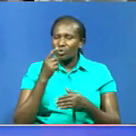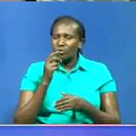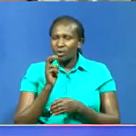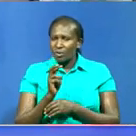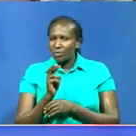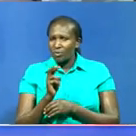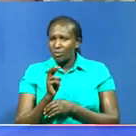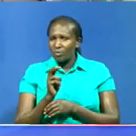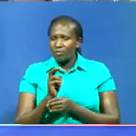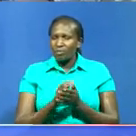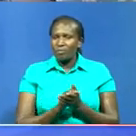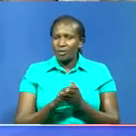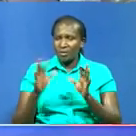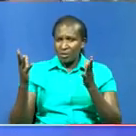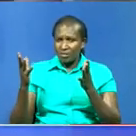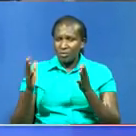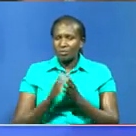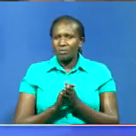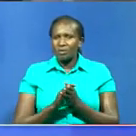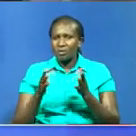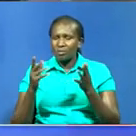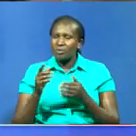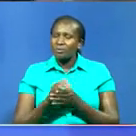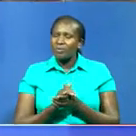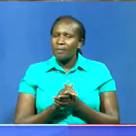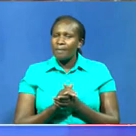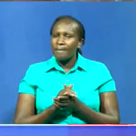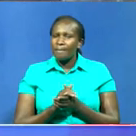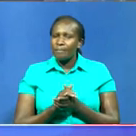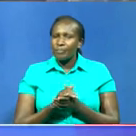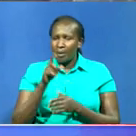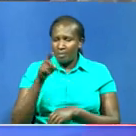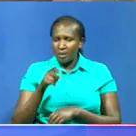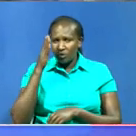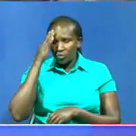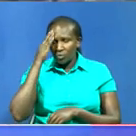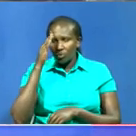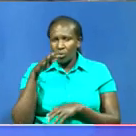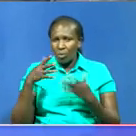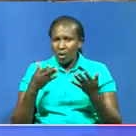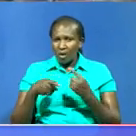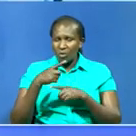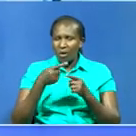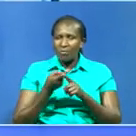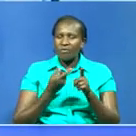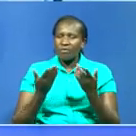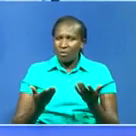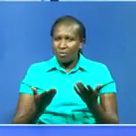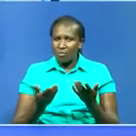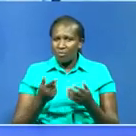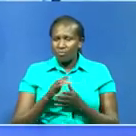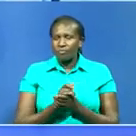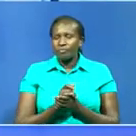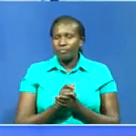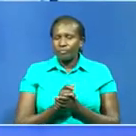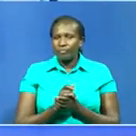people. And lastly, celebration. Celebration ndio inatumaga watu wajue where you're coming from and where you're going, because that's when you get to tell